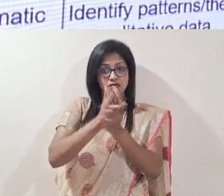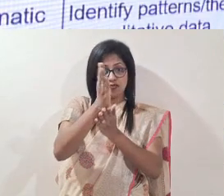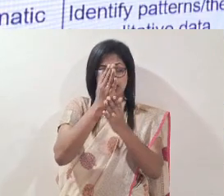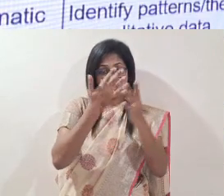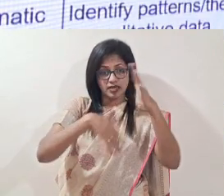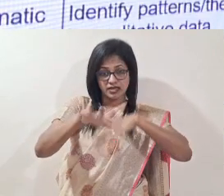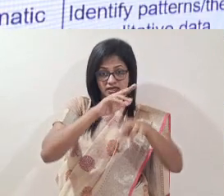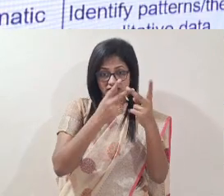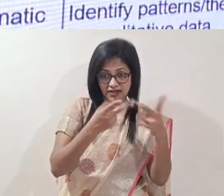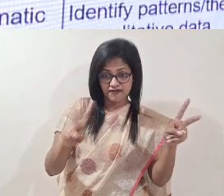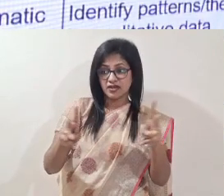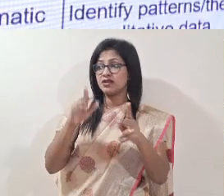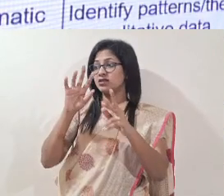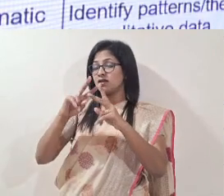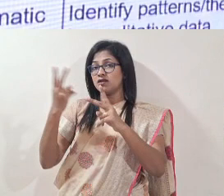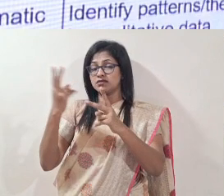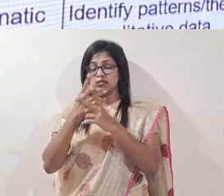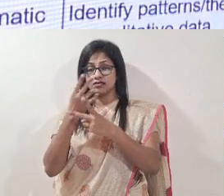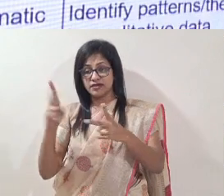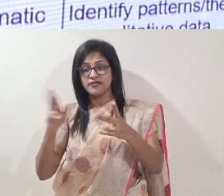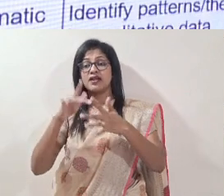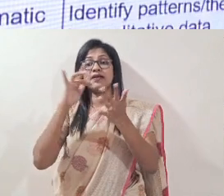planning approaches, difference by location.